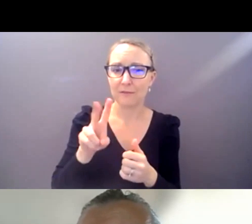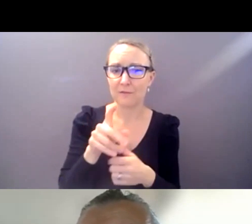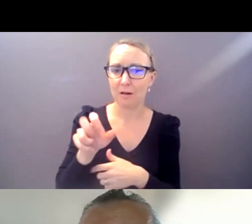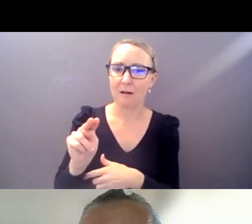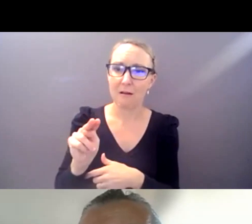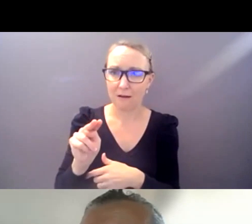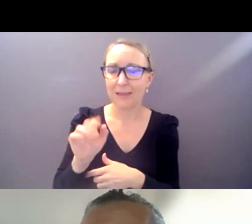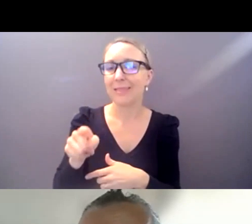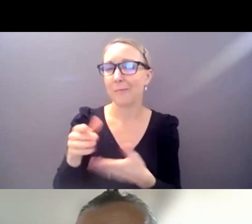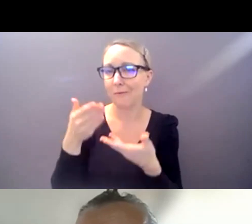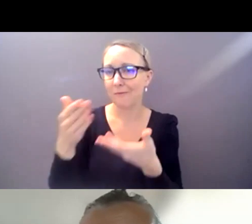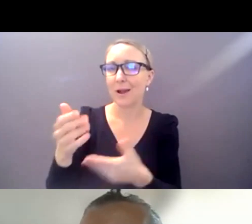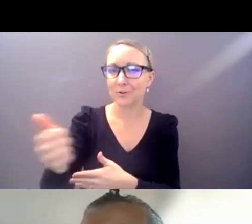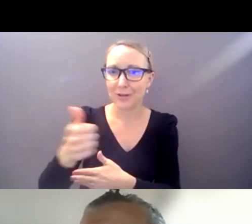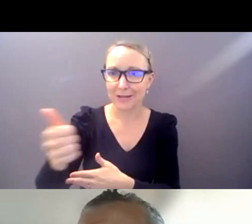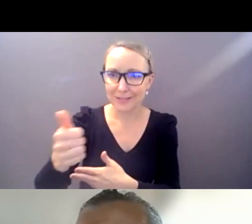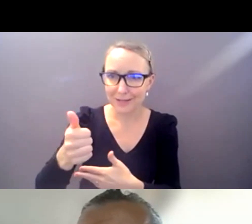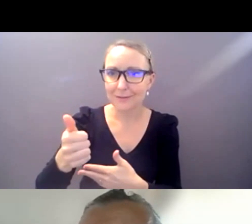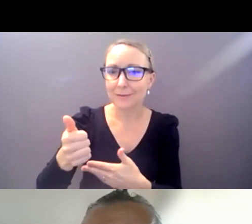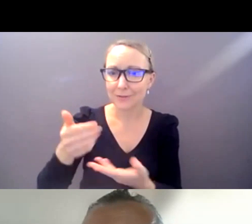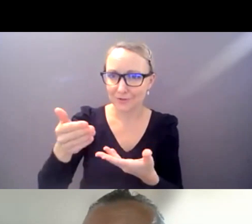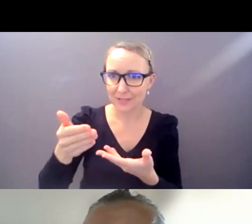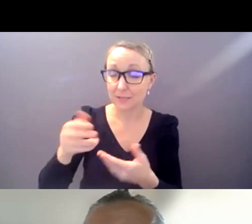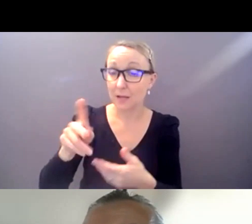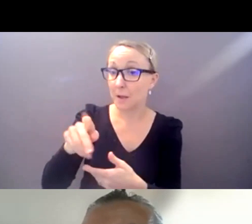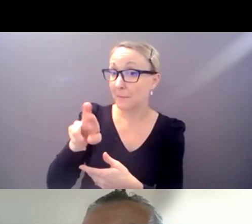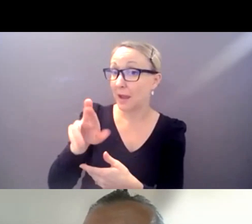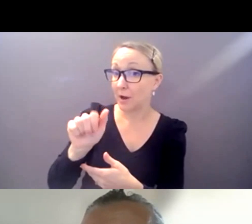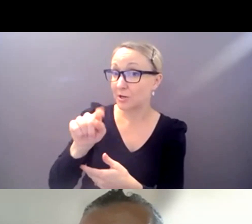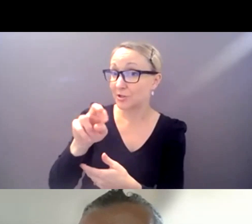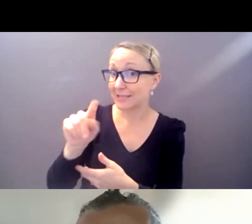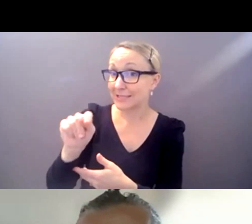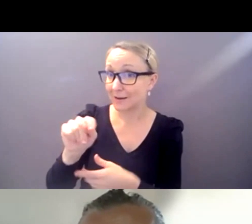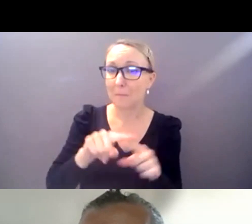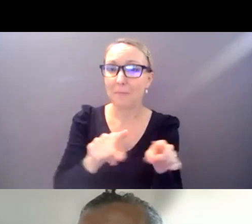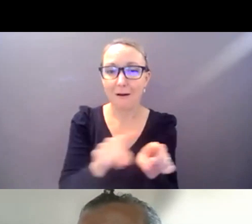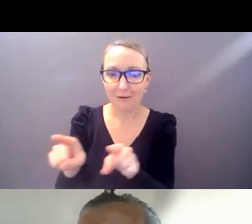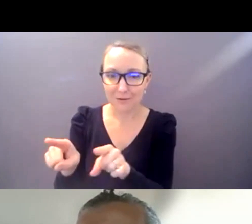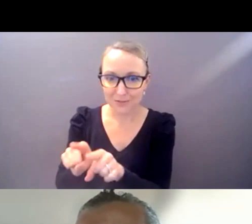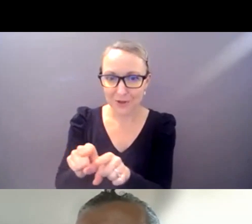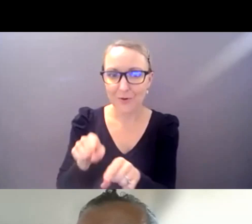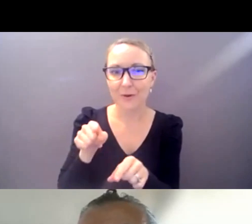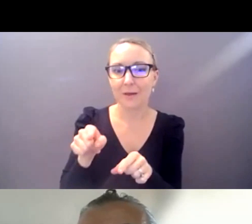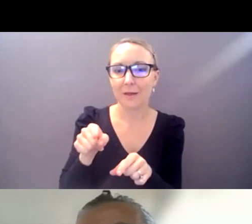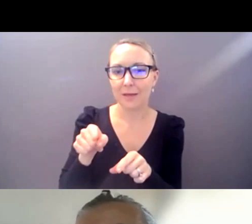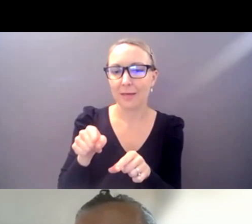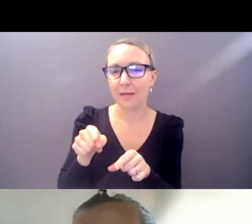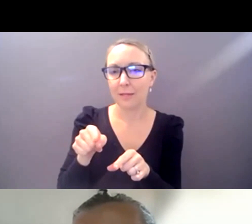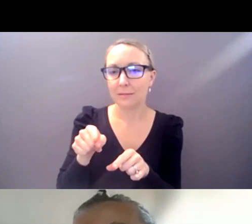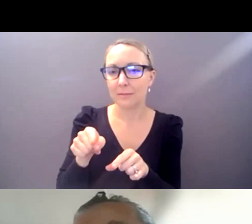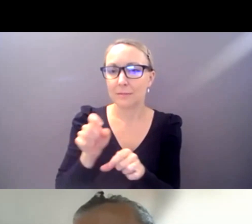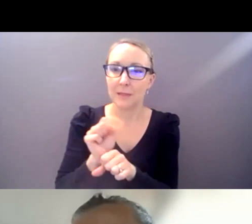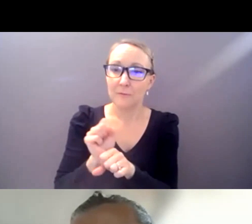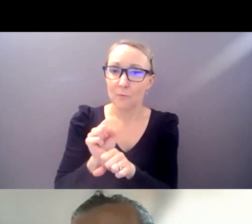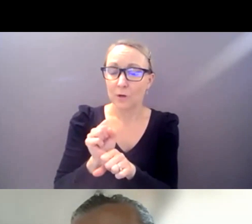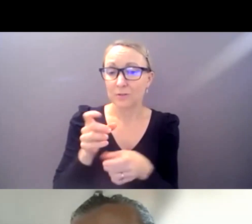community. In addition to paratransit services, Vivalon and our hub and spoke model have worked